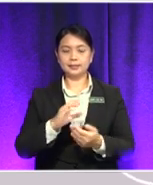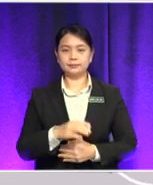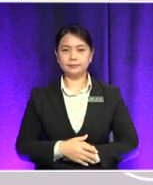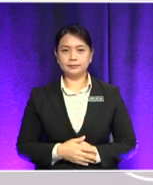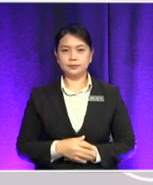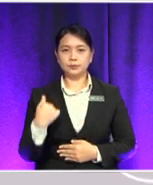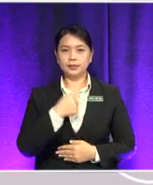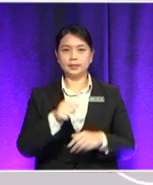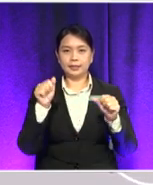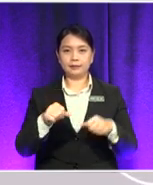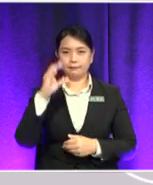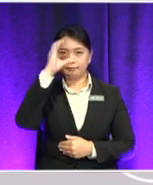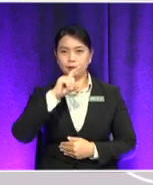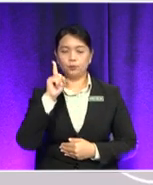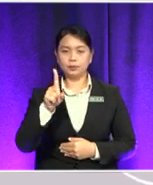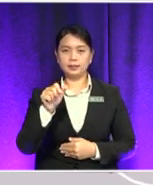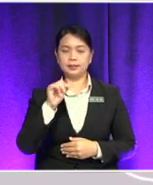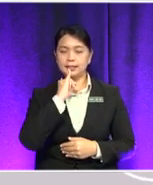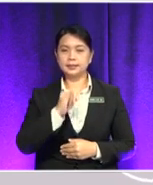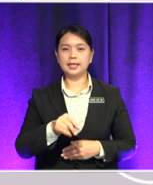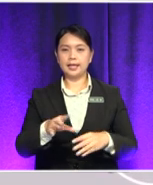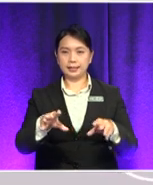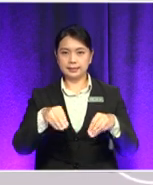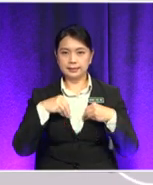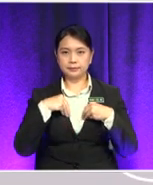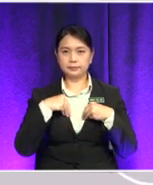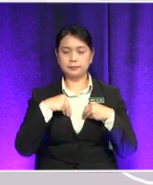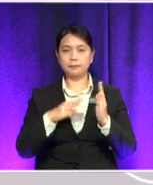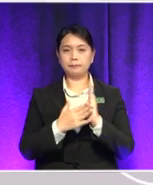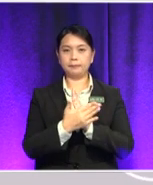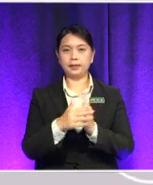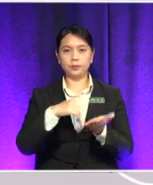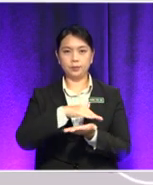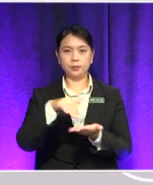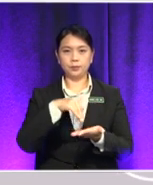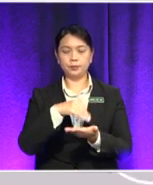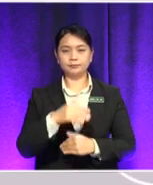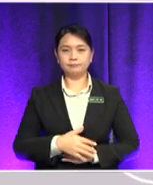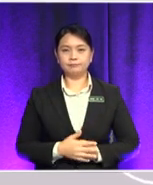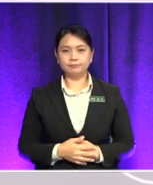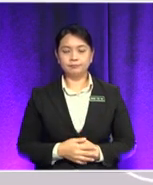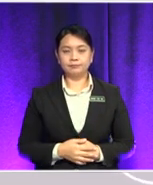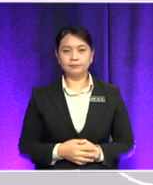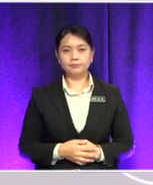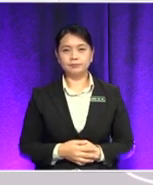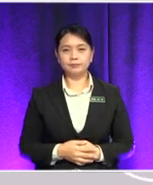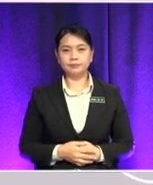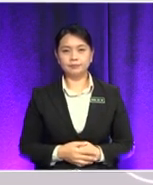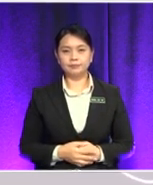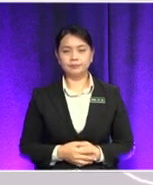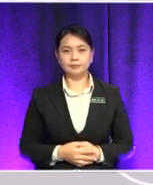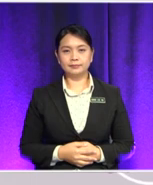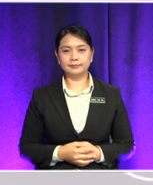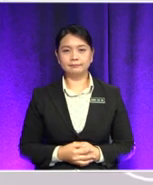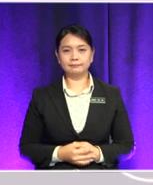can find one that is acceptable to everyone in Mayfield. Yes. Your faithfully, Paula Woodhouse. Okay, good job,